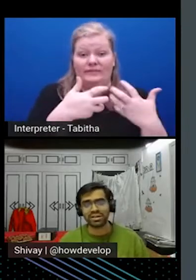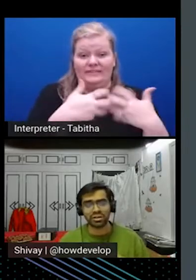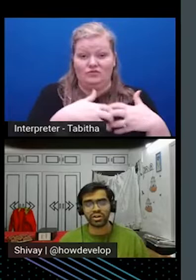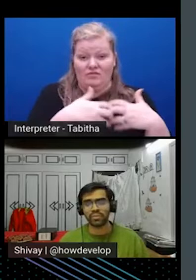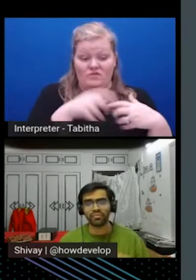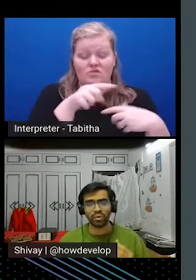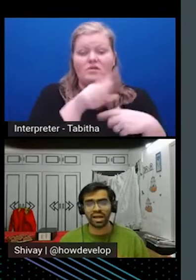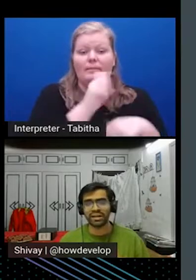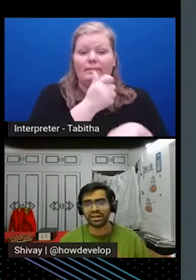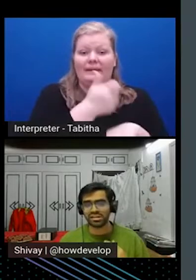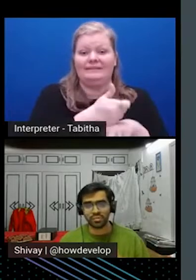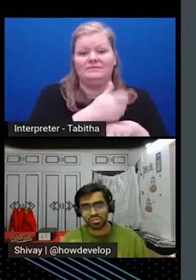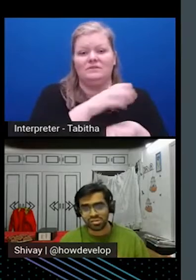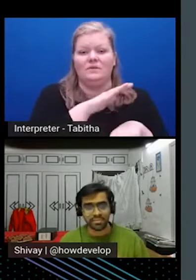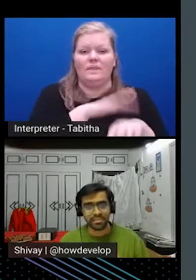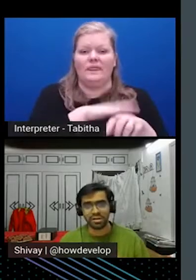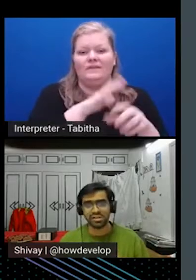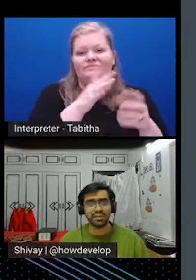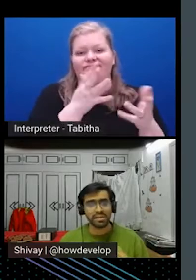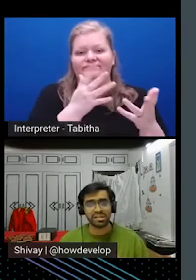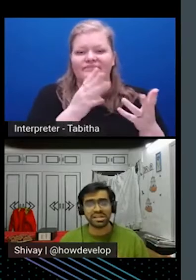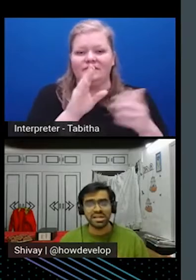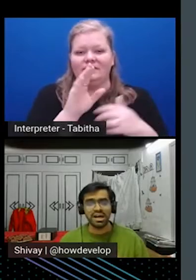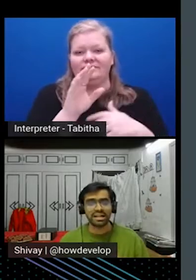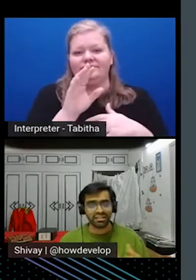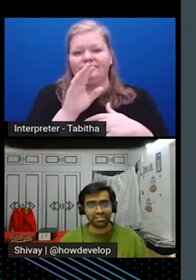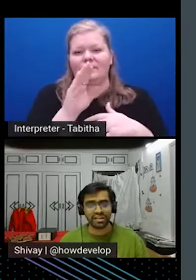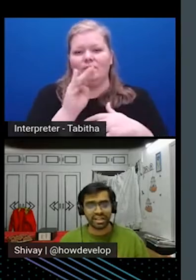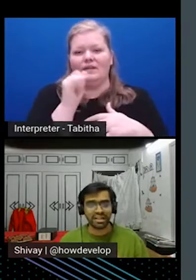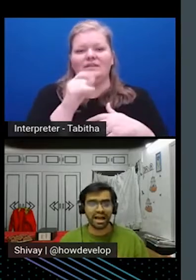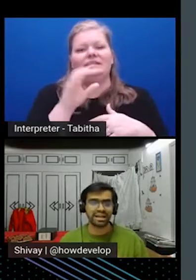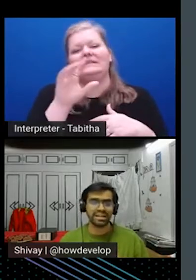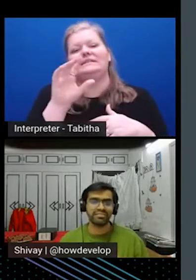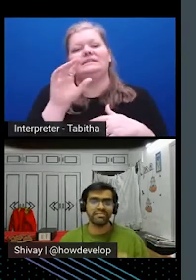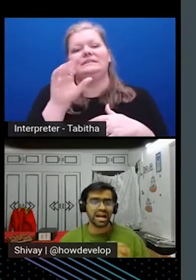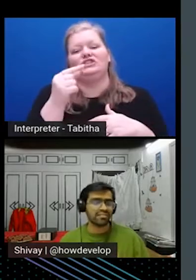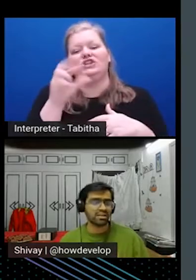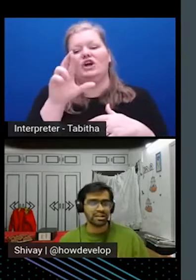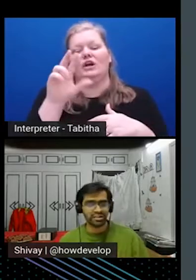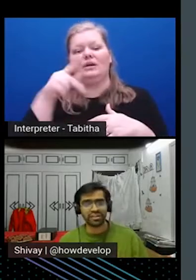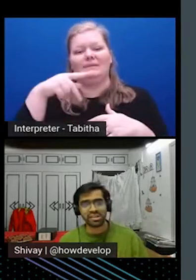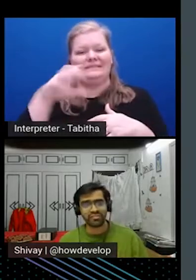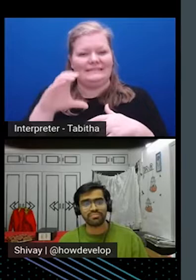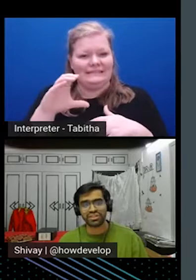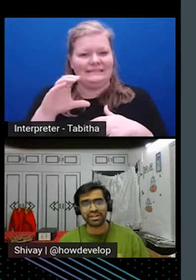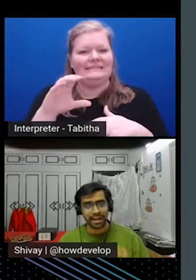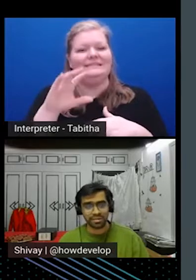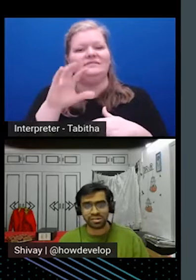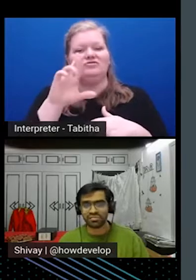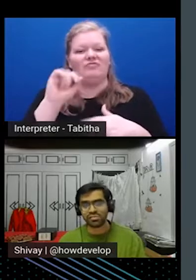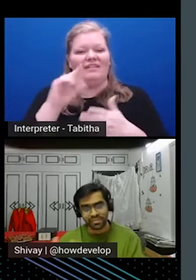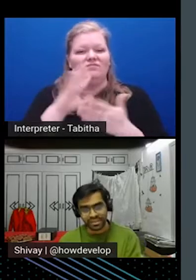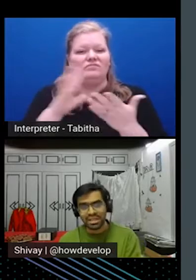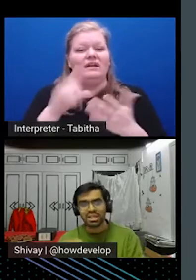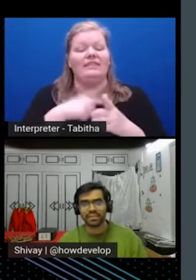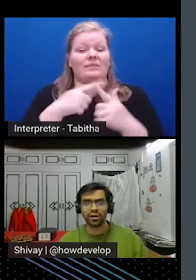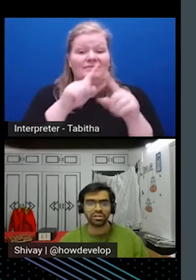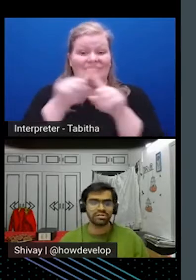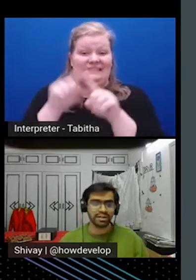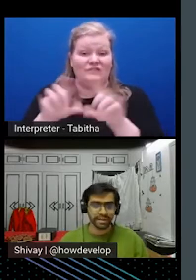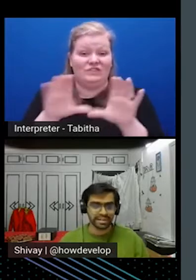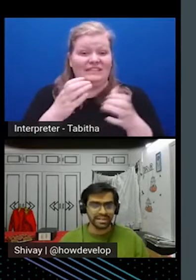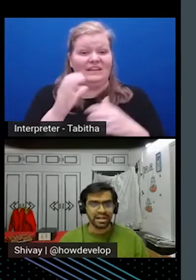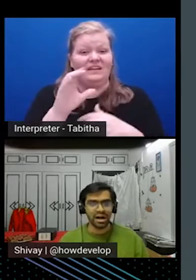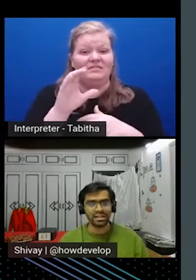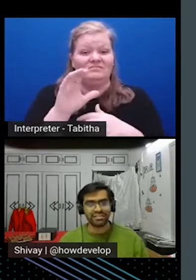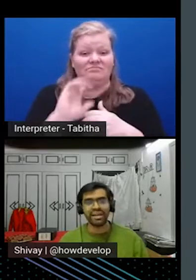is built on top of Golang. It supports the gRPC, GraphQL, and then we have a different set of Meshery adapters, which will be coming on